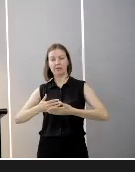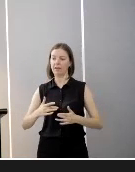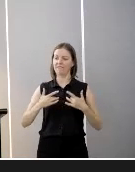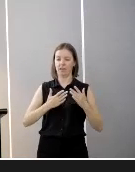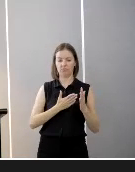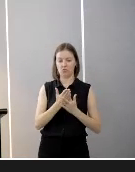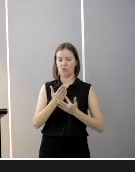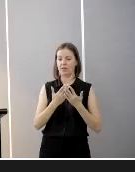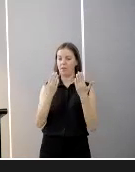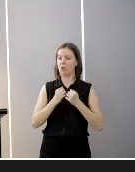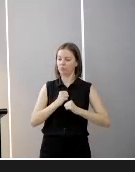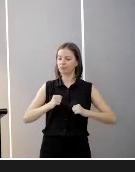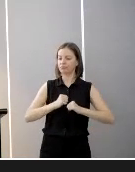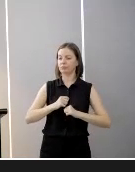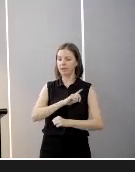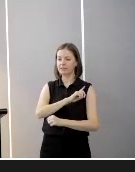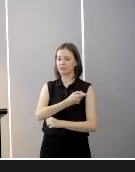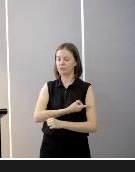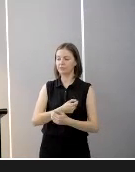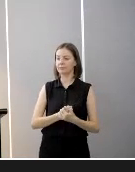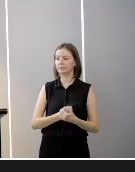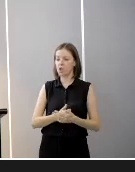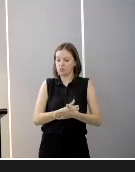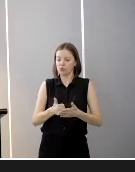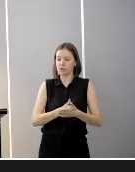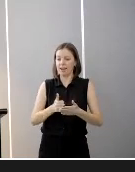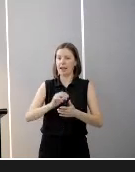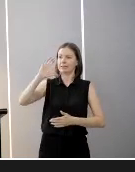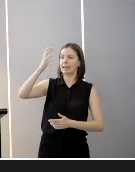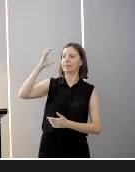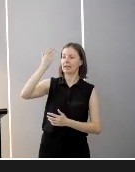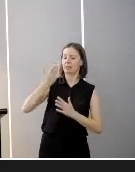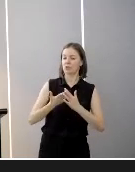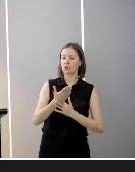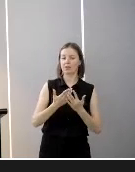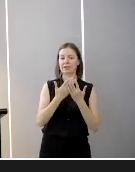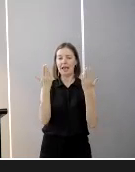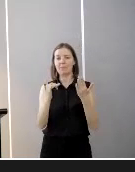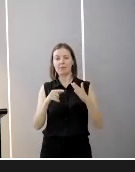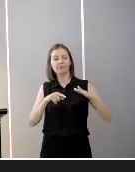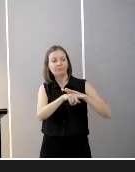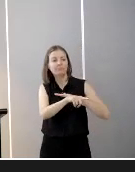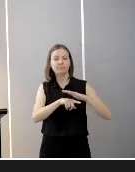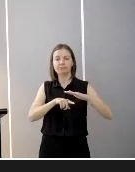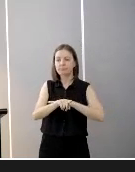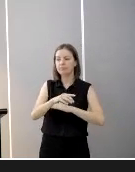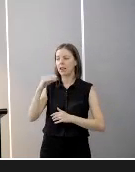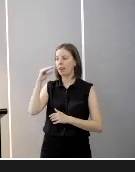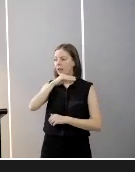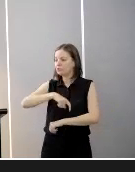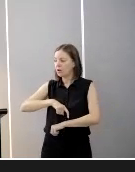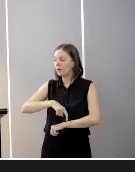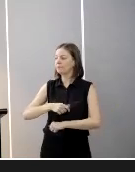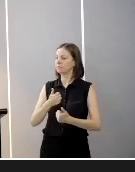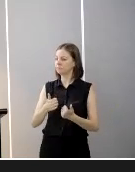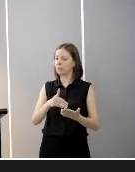energized. And getting regular sunlight exposure throughout the day, which might involve just getting outside for lunch and